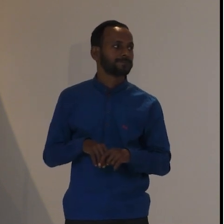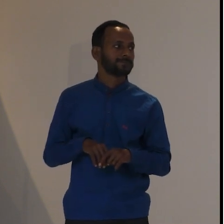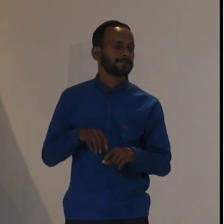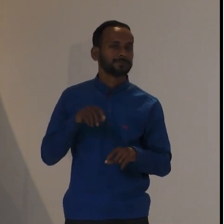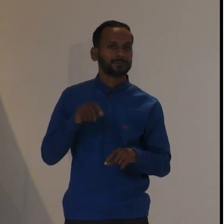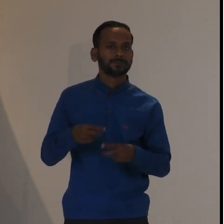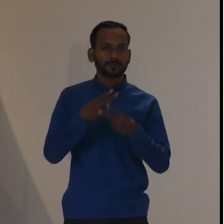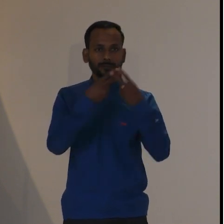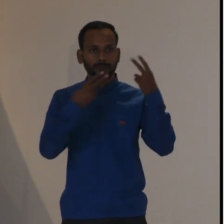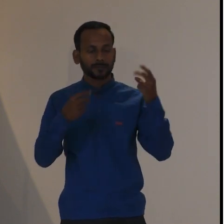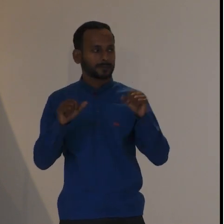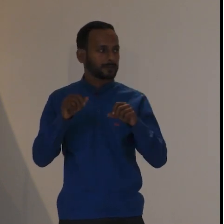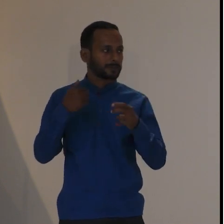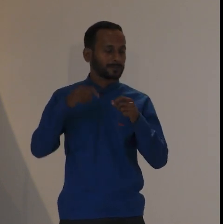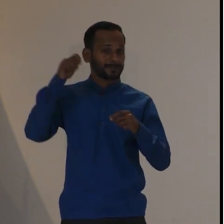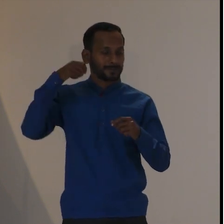The film is currently in production.